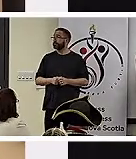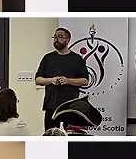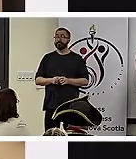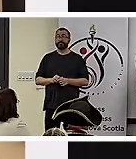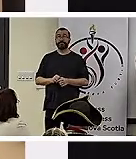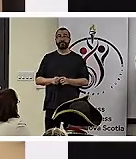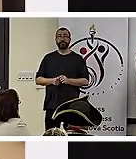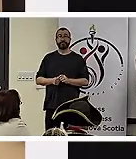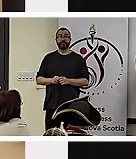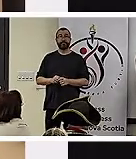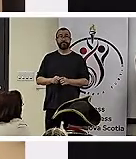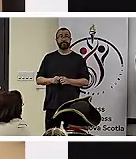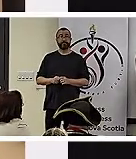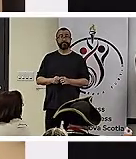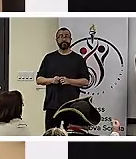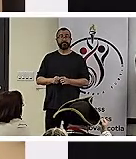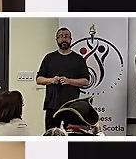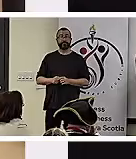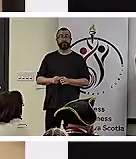We helped design this